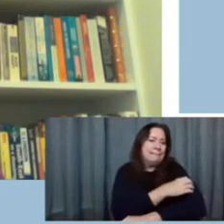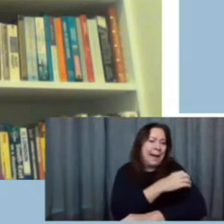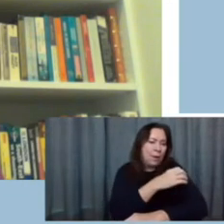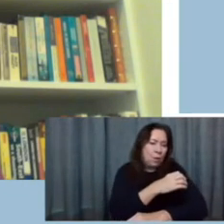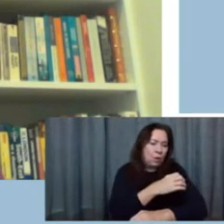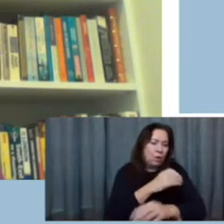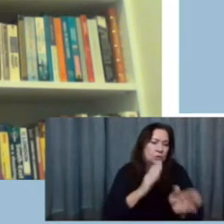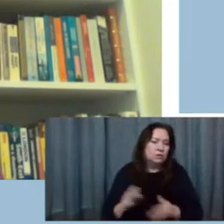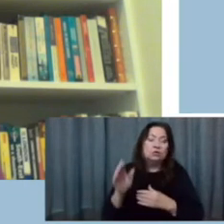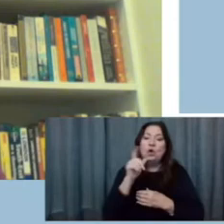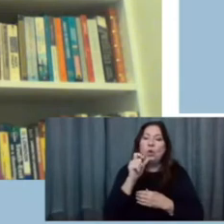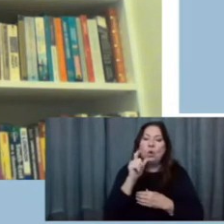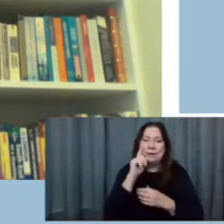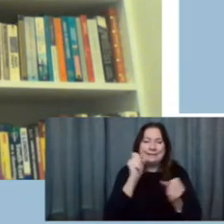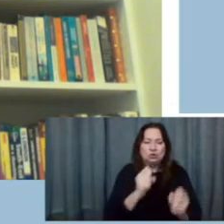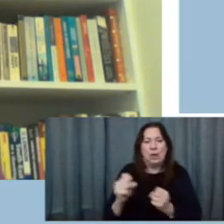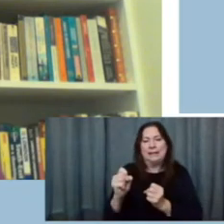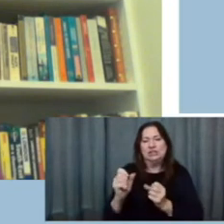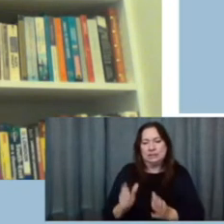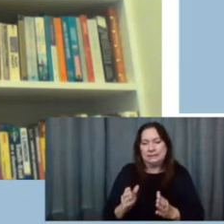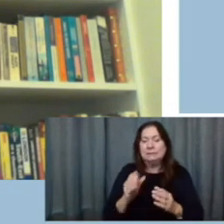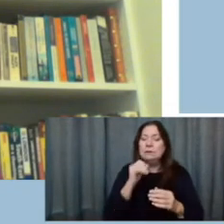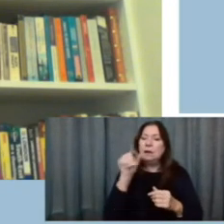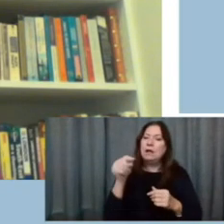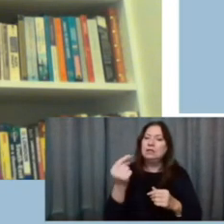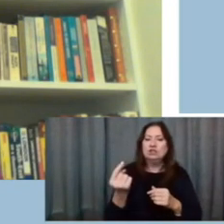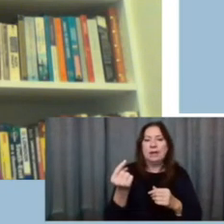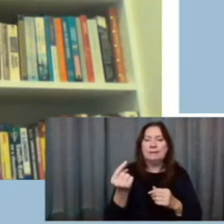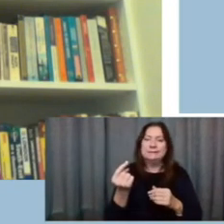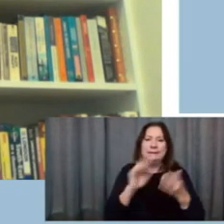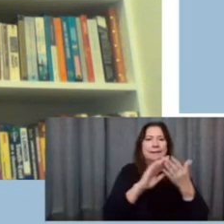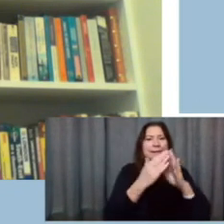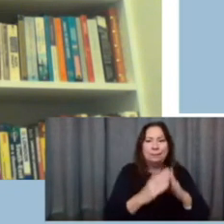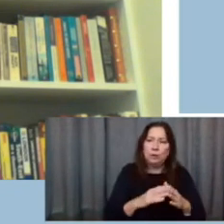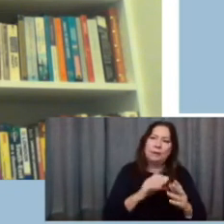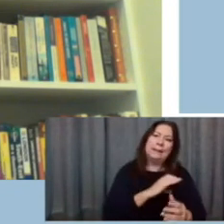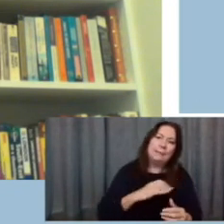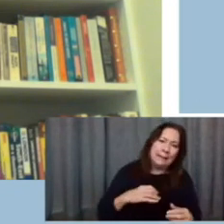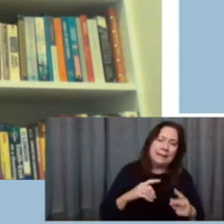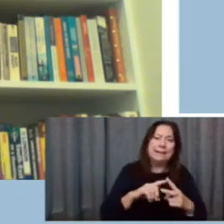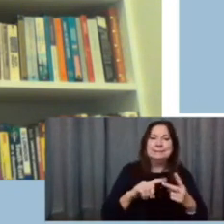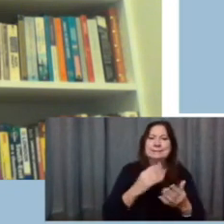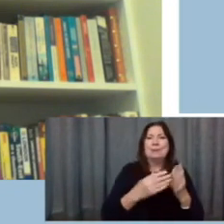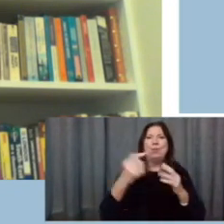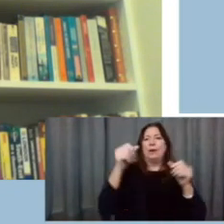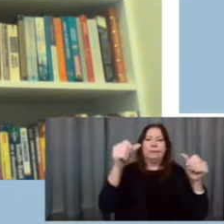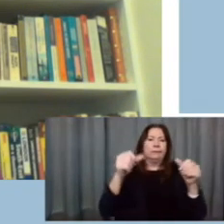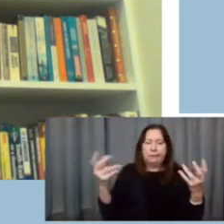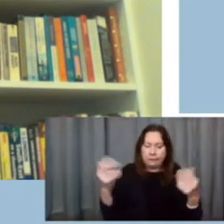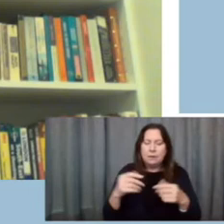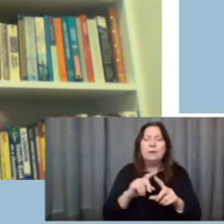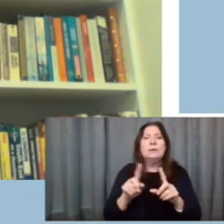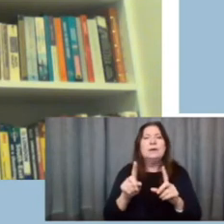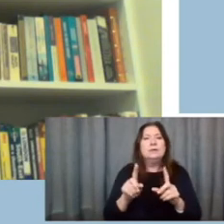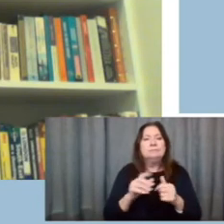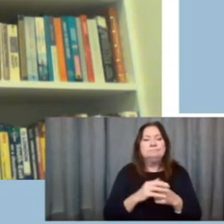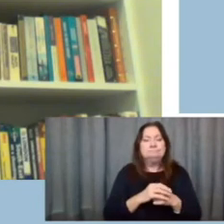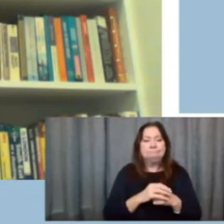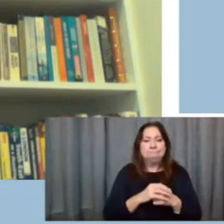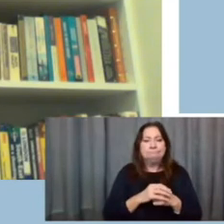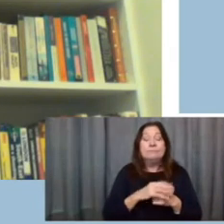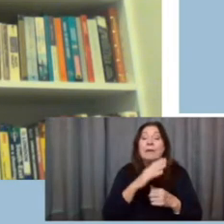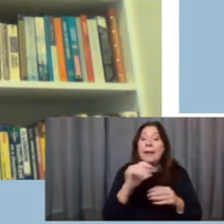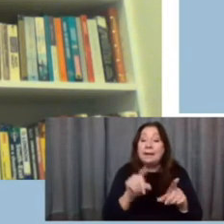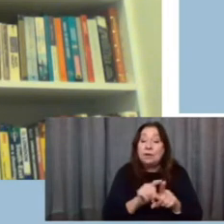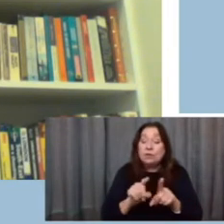strategists, not just by having, community committees stapled somewhere, but, and also